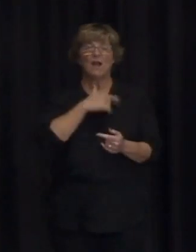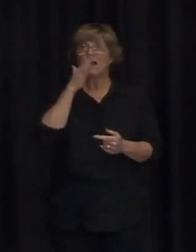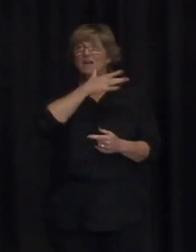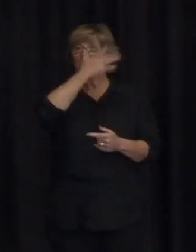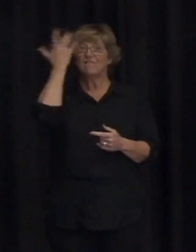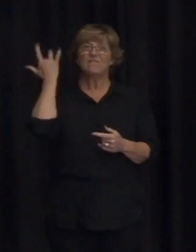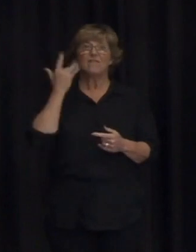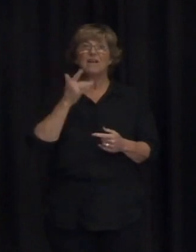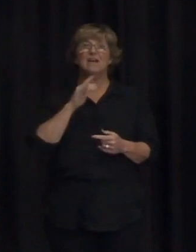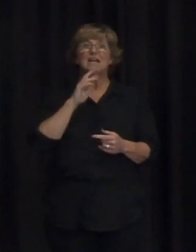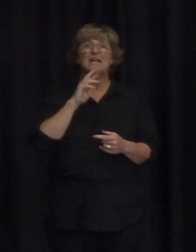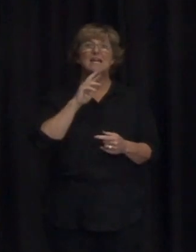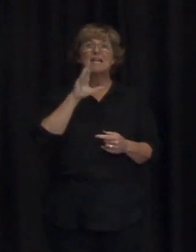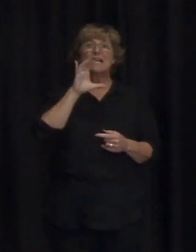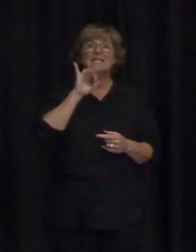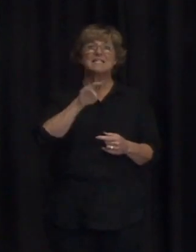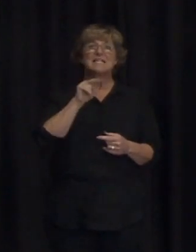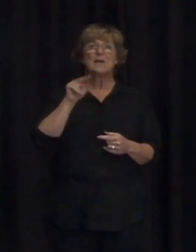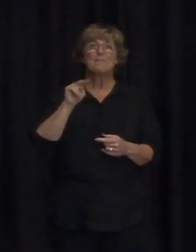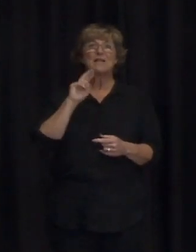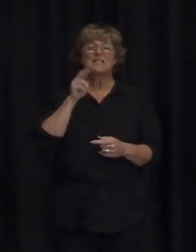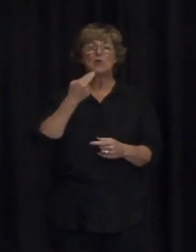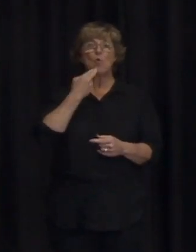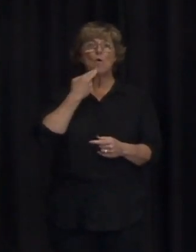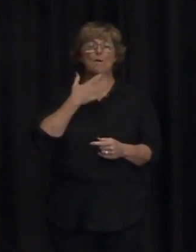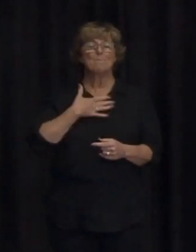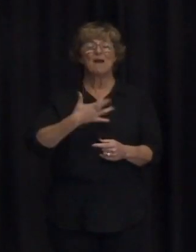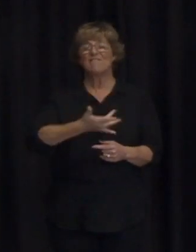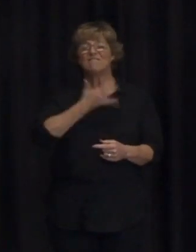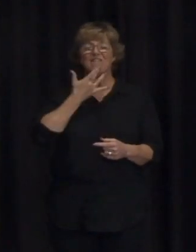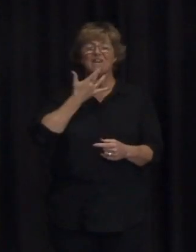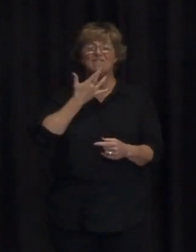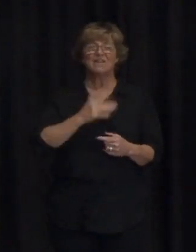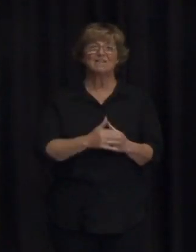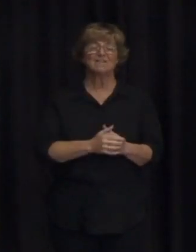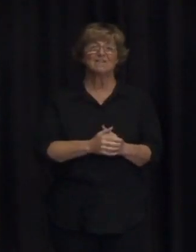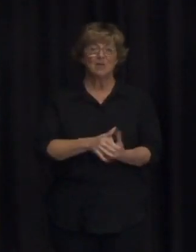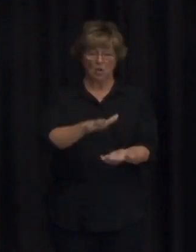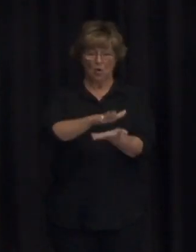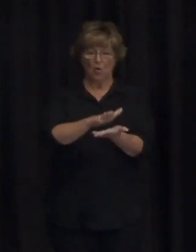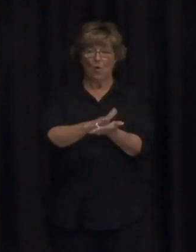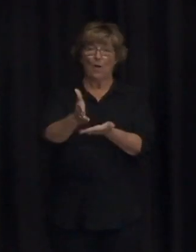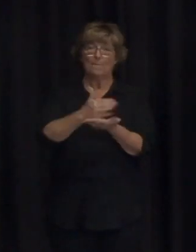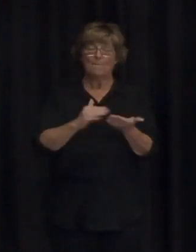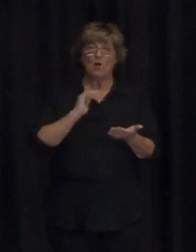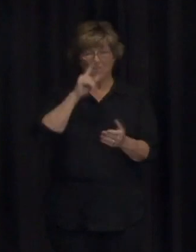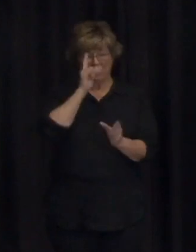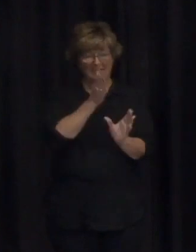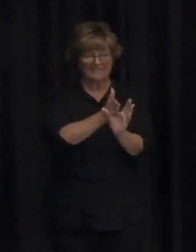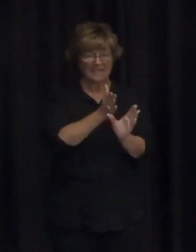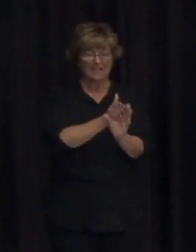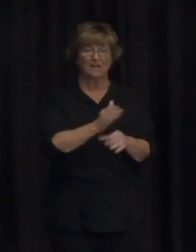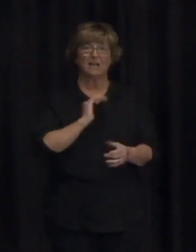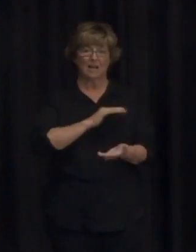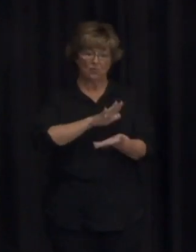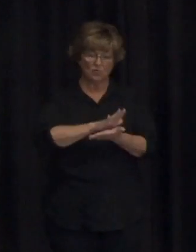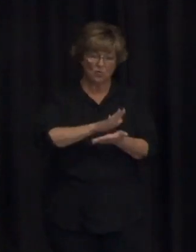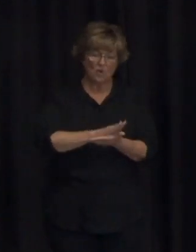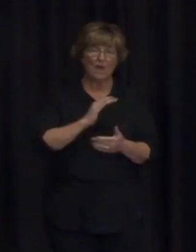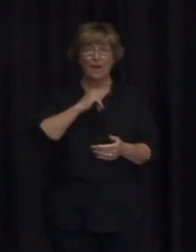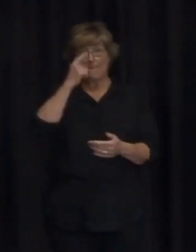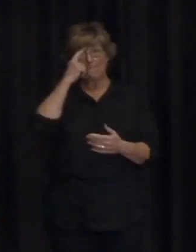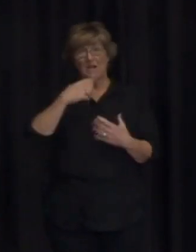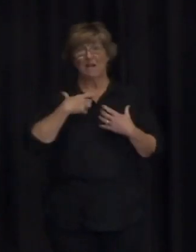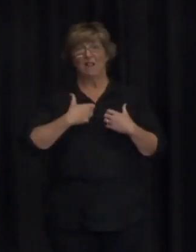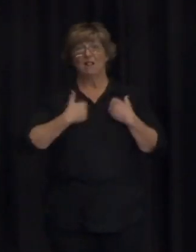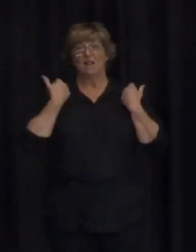the cinnamon donuts. They were my favorite. Schools are an important part of our psychological, our academic, our mental